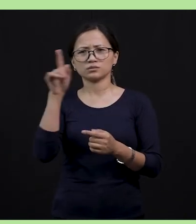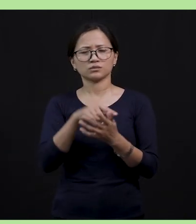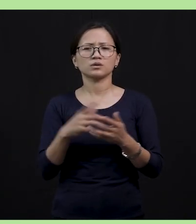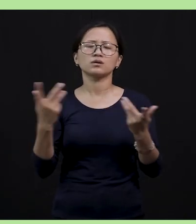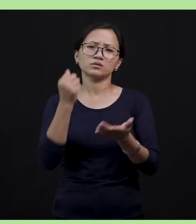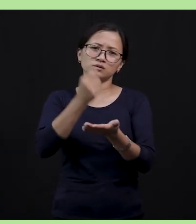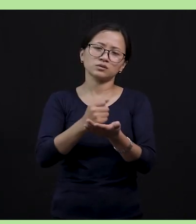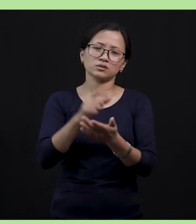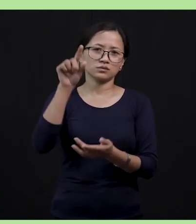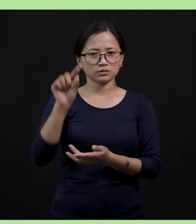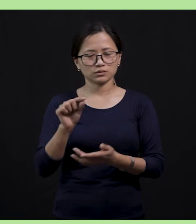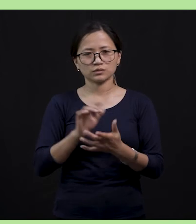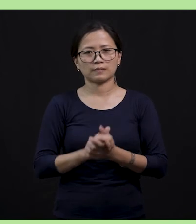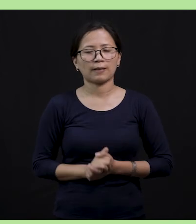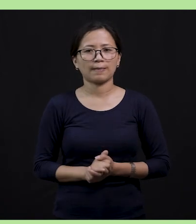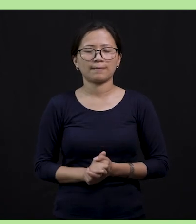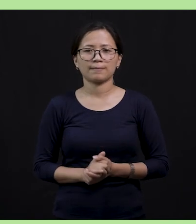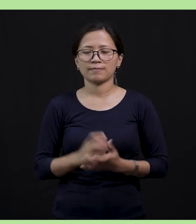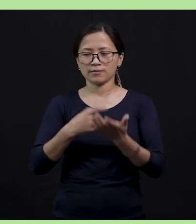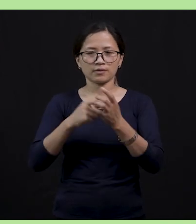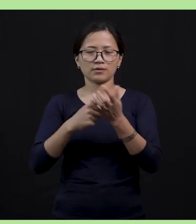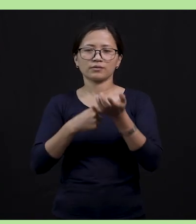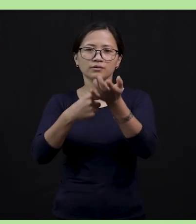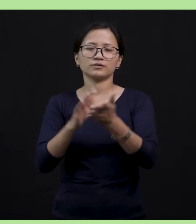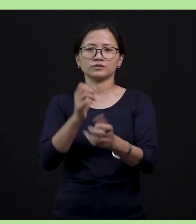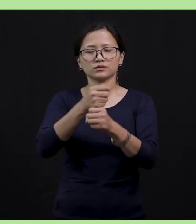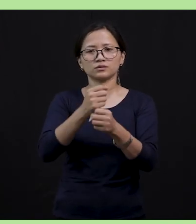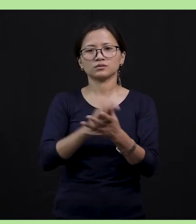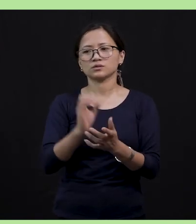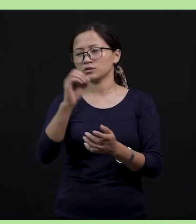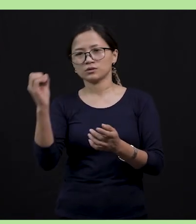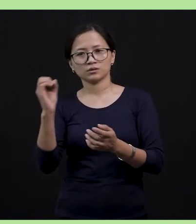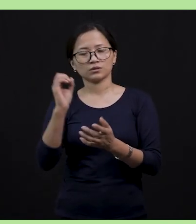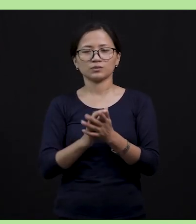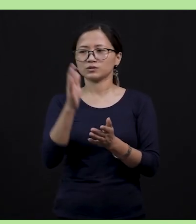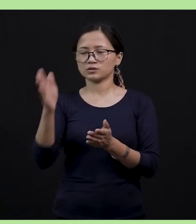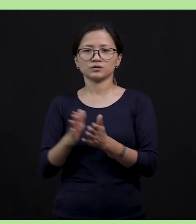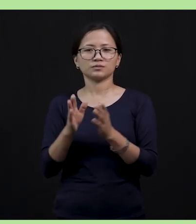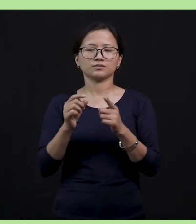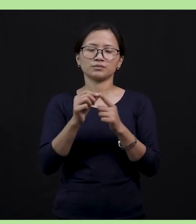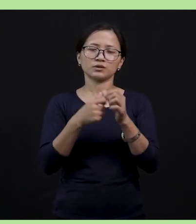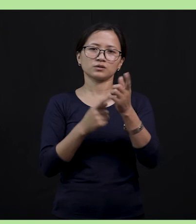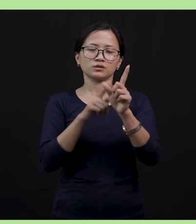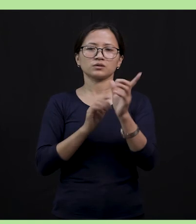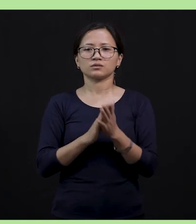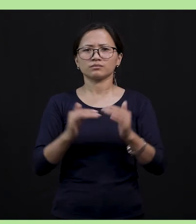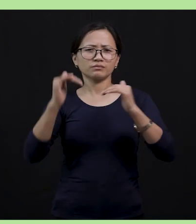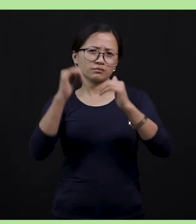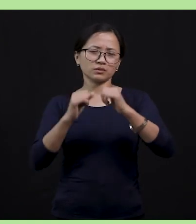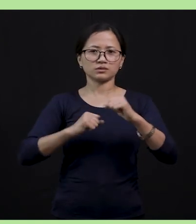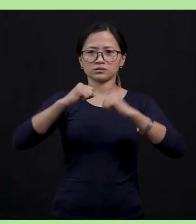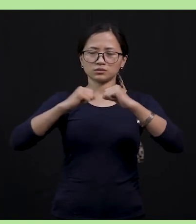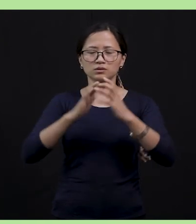this is how we should do. So the role of the government as well as the opposition party both balances out in a